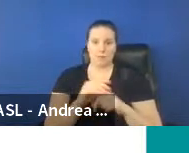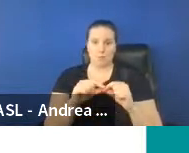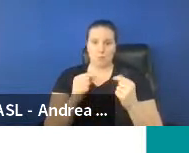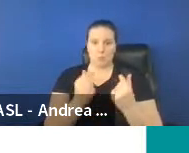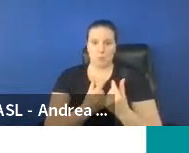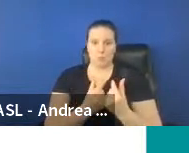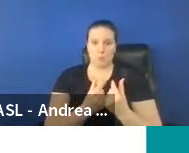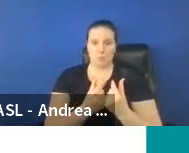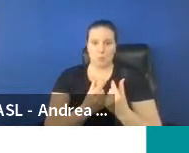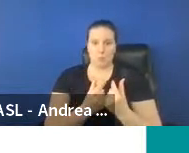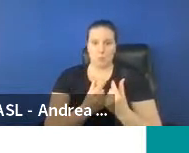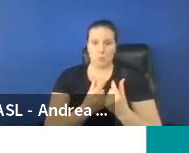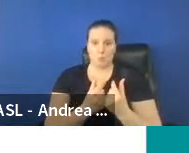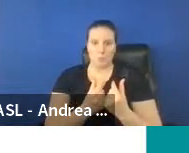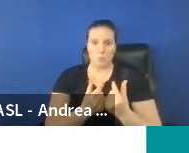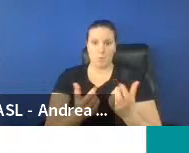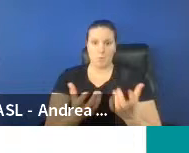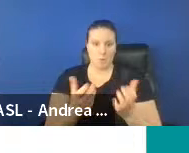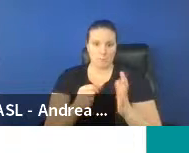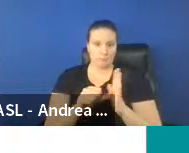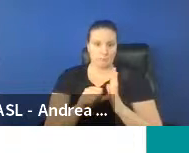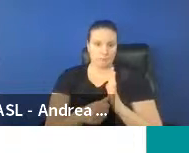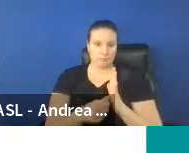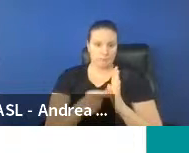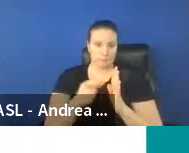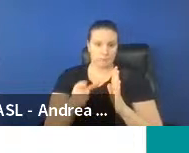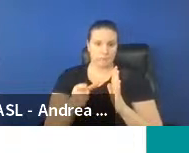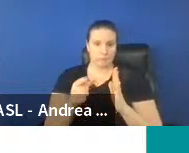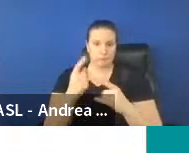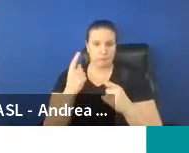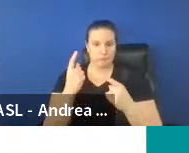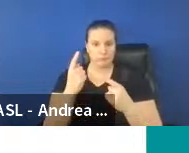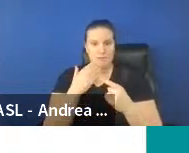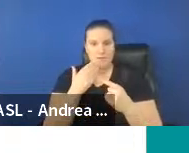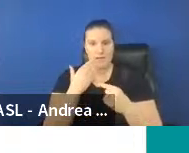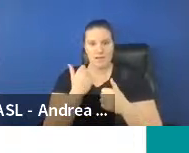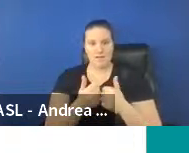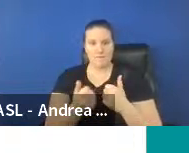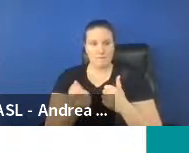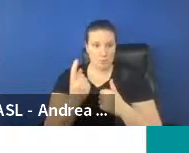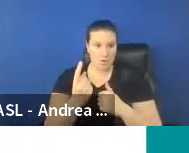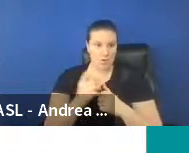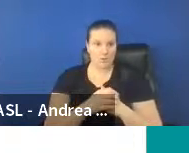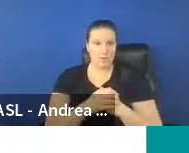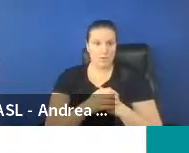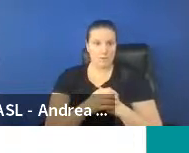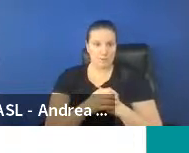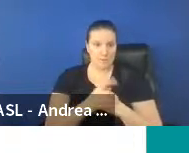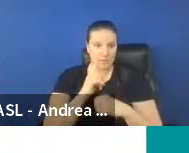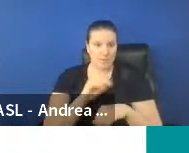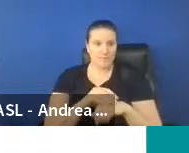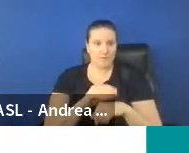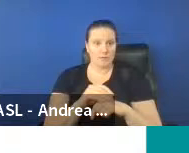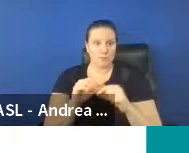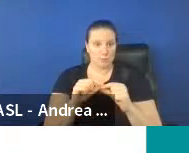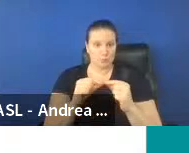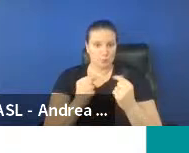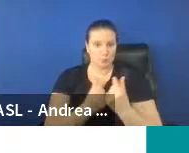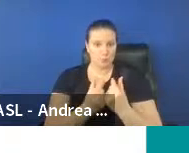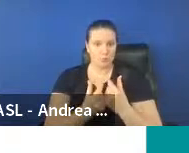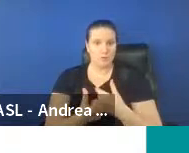wanted to highlight and thank everyone on this advisory group